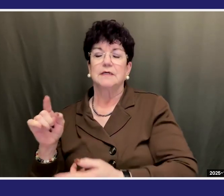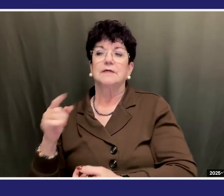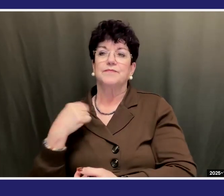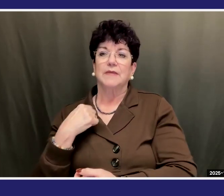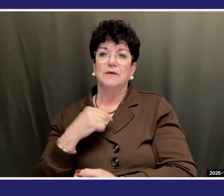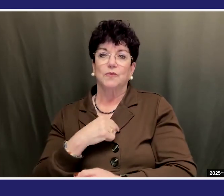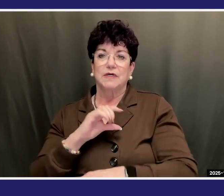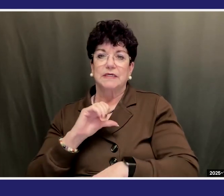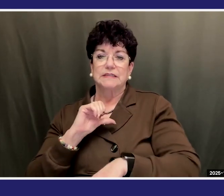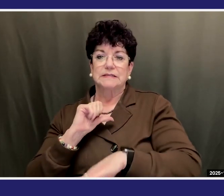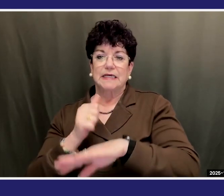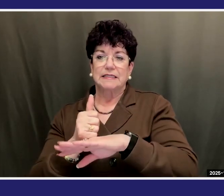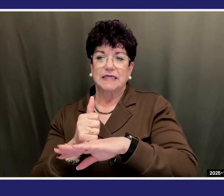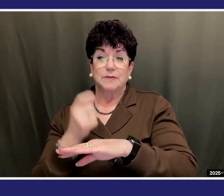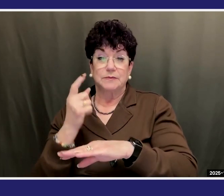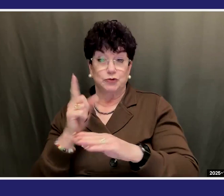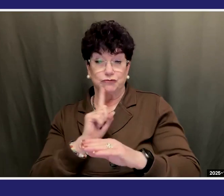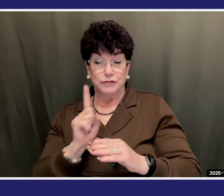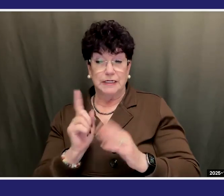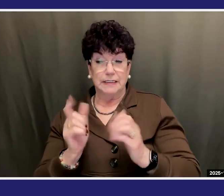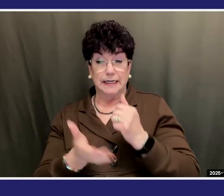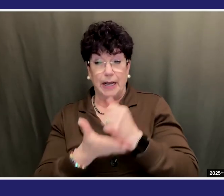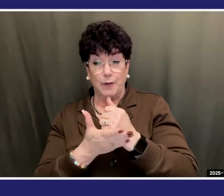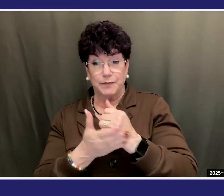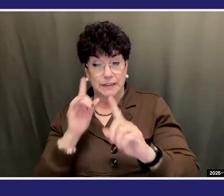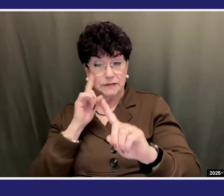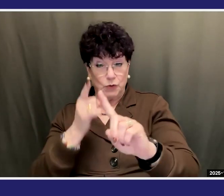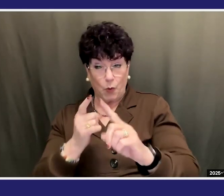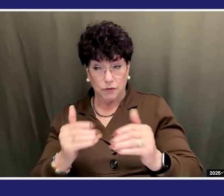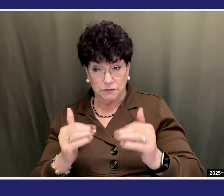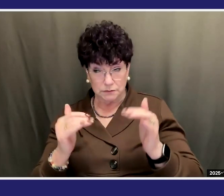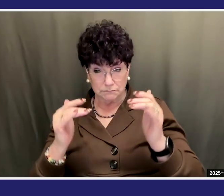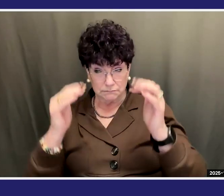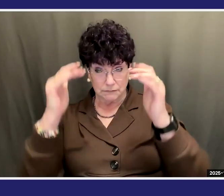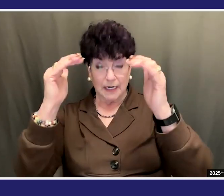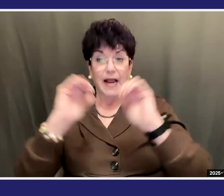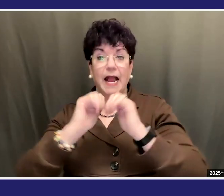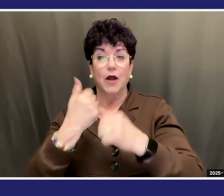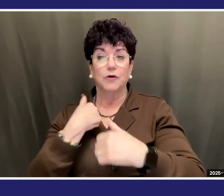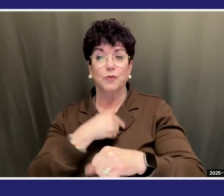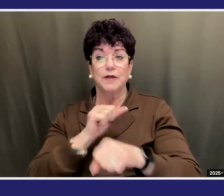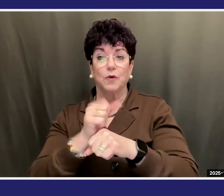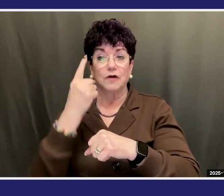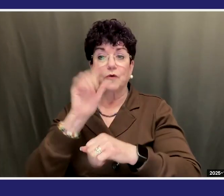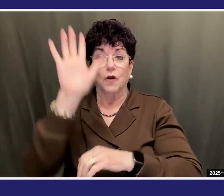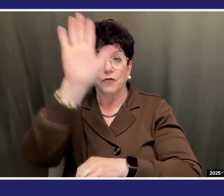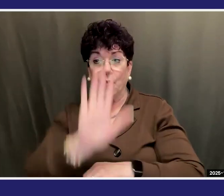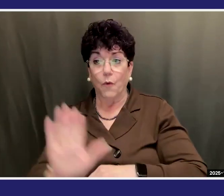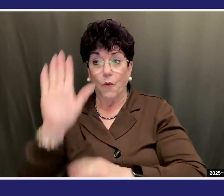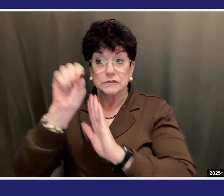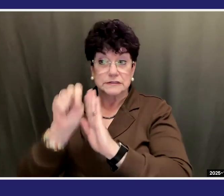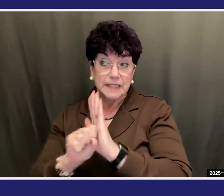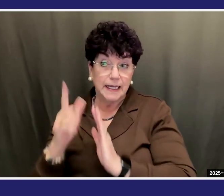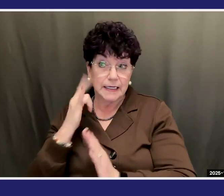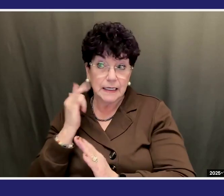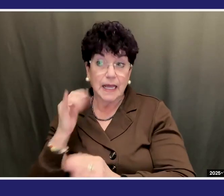created in order to really advance these goals is thinking through how do we work both across the state and the local level, because